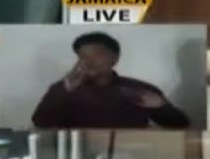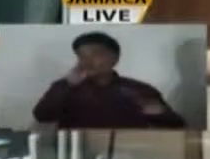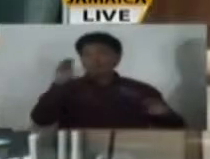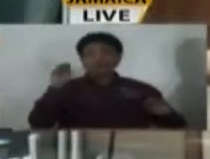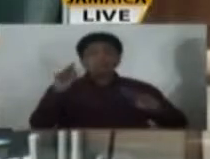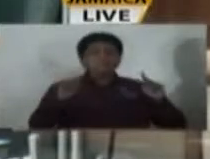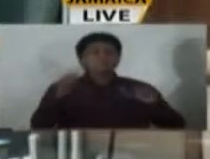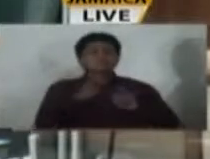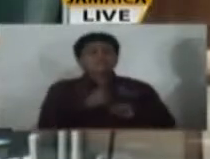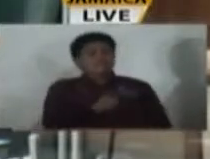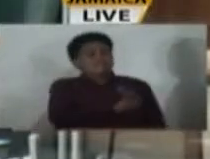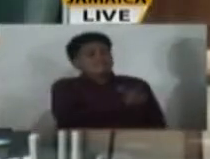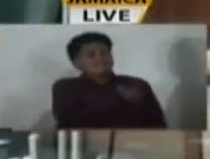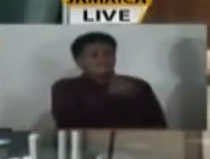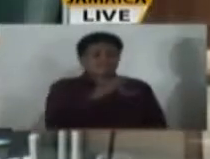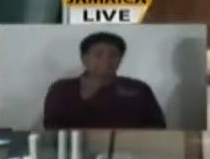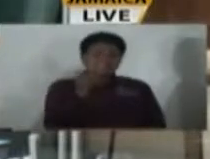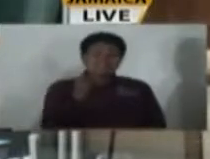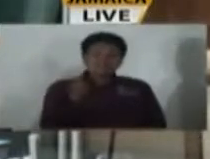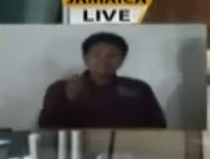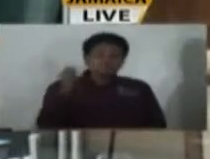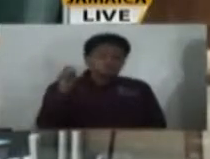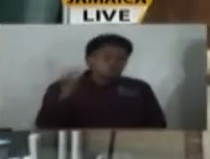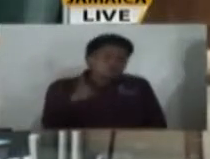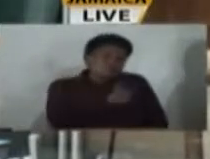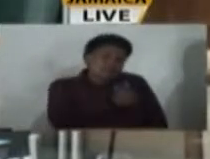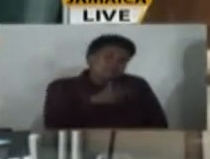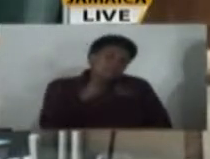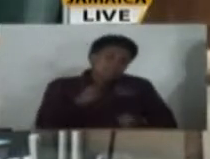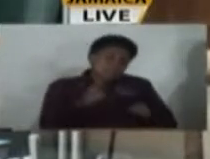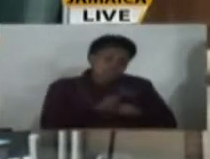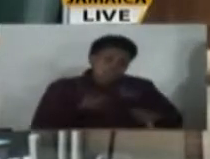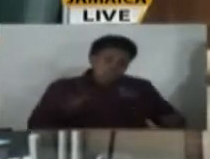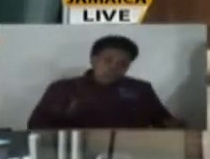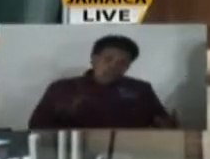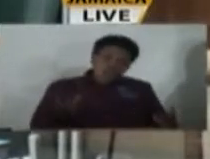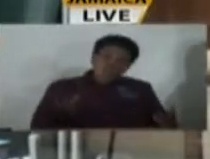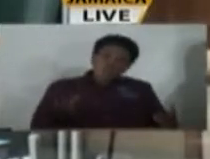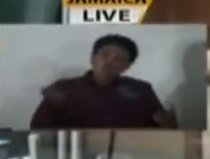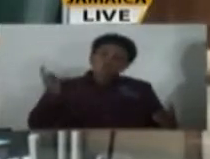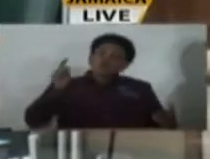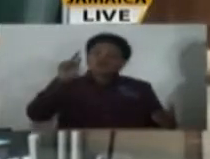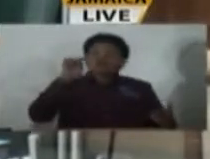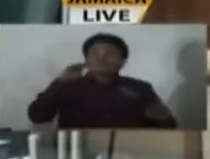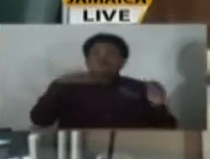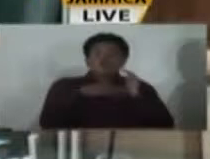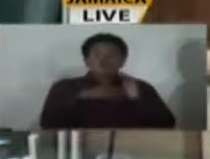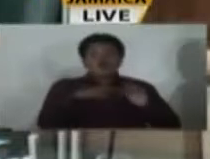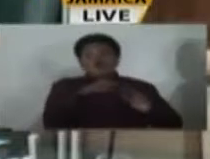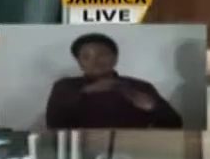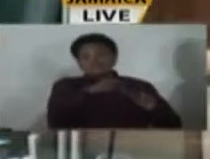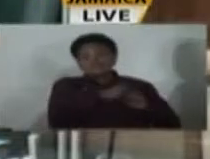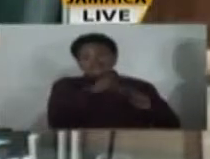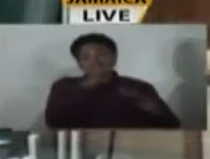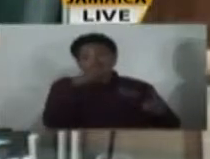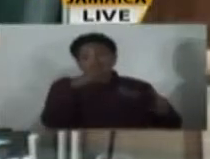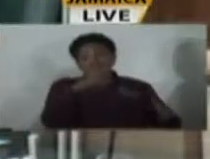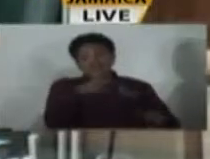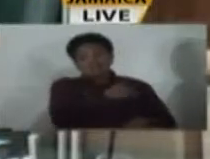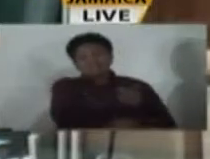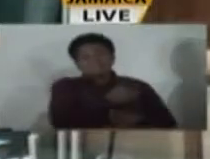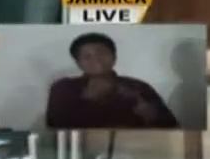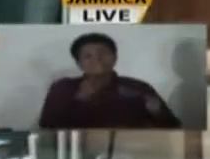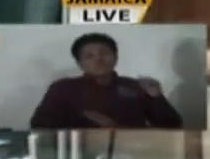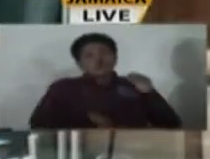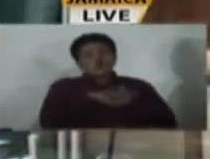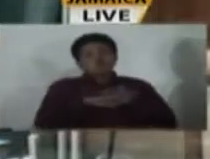people vaccinated, to be vaccinated this year, of which 24,000 have already been vaccinated up to